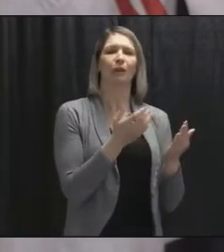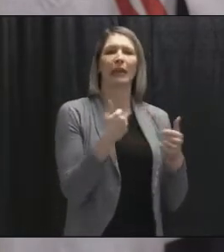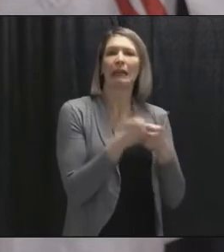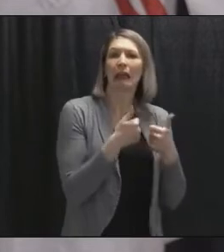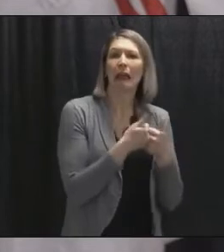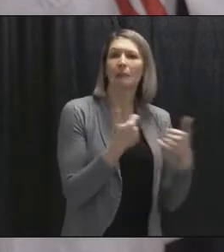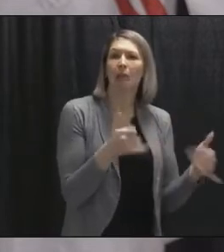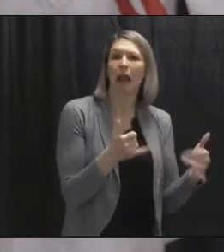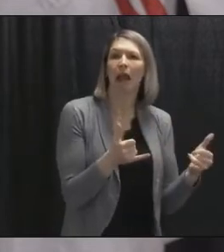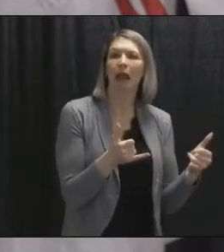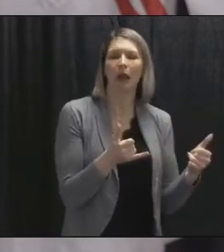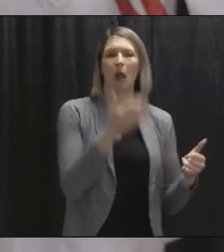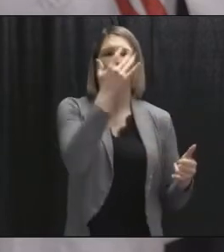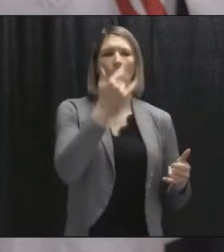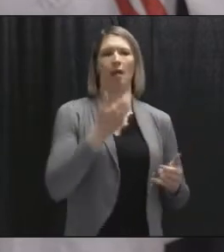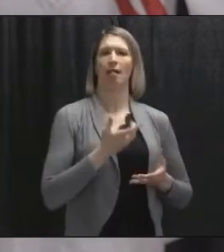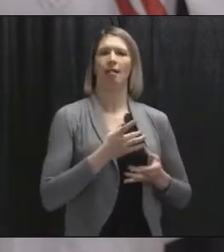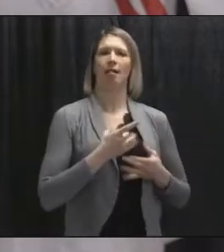and secure.